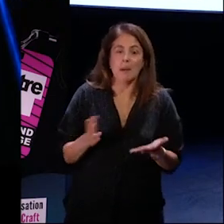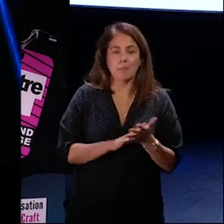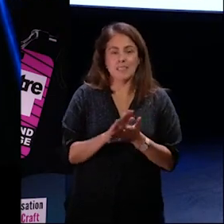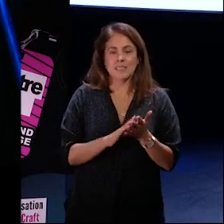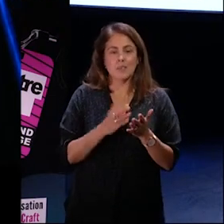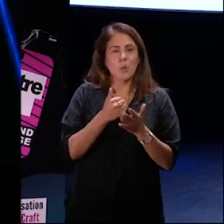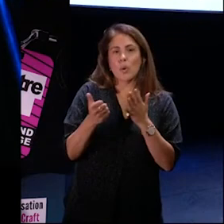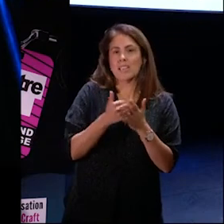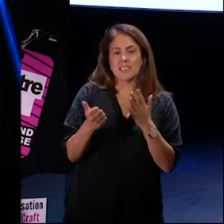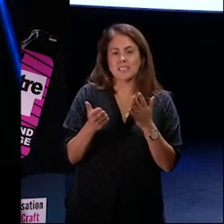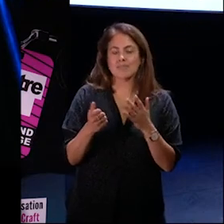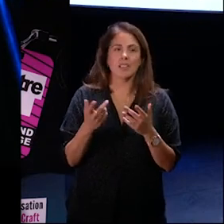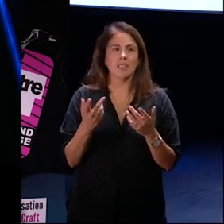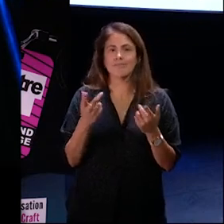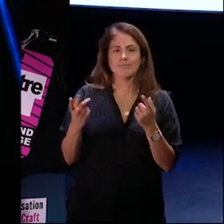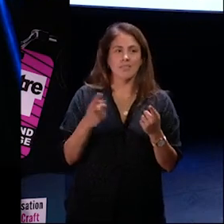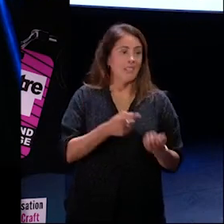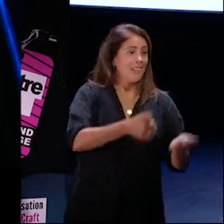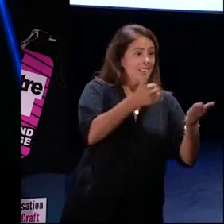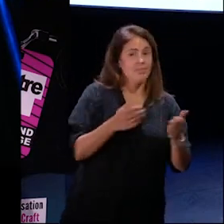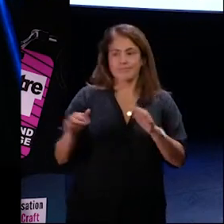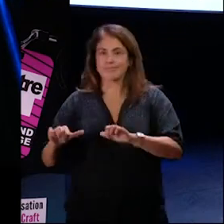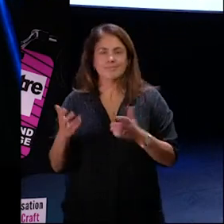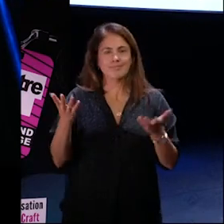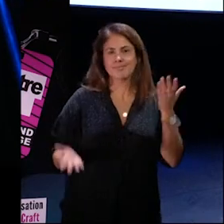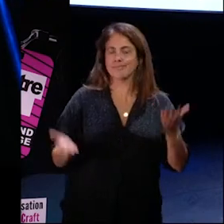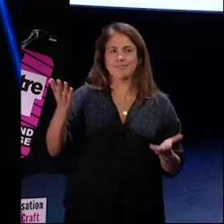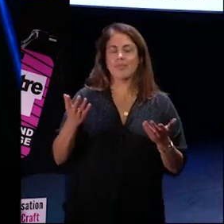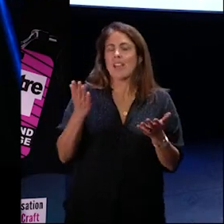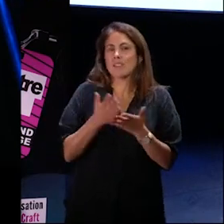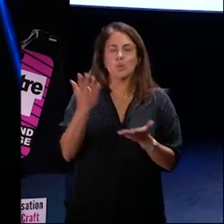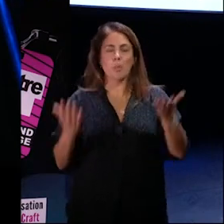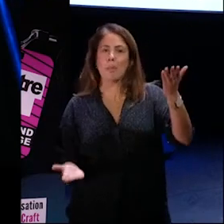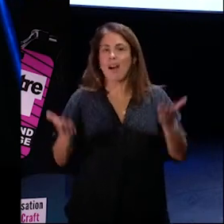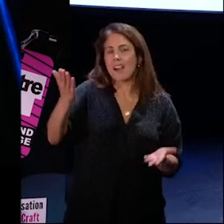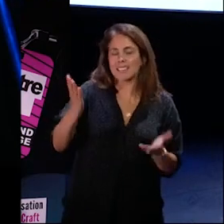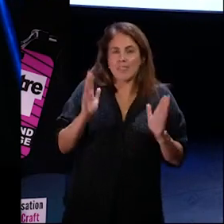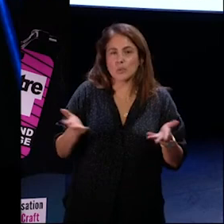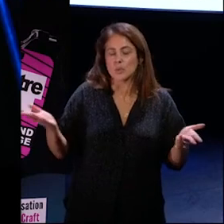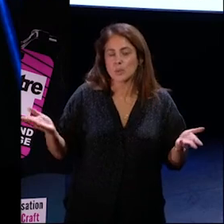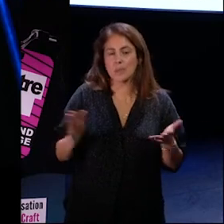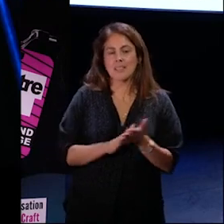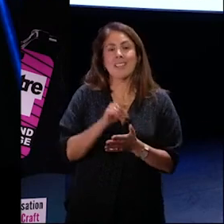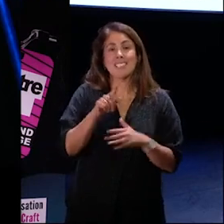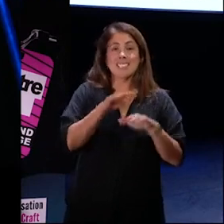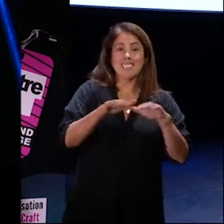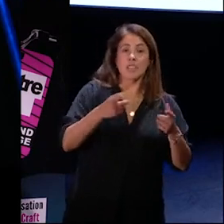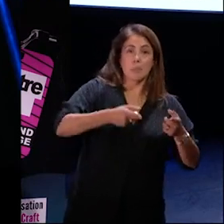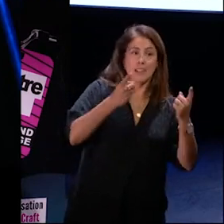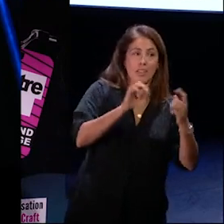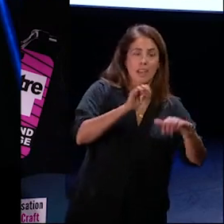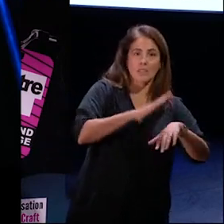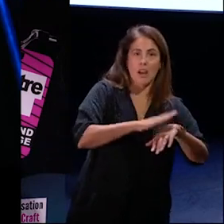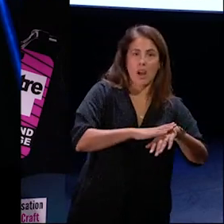there's always another, it's a double-edged sword, basically. There's always something that you're also compromising. And in that case, it was a stage manager's time